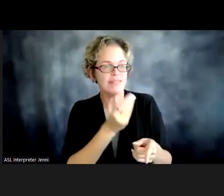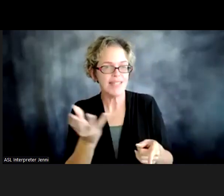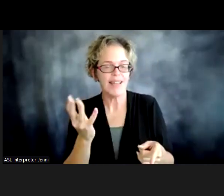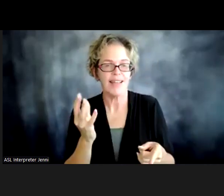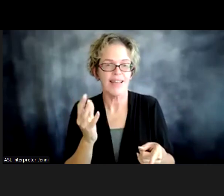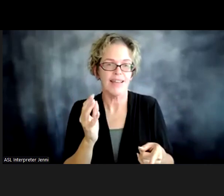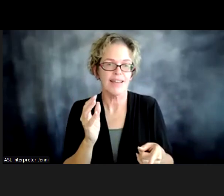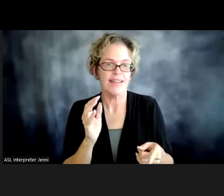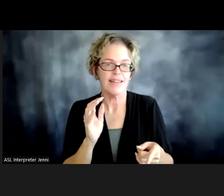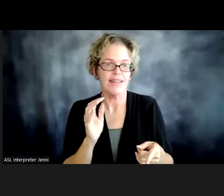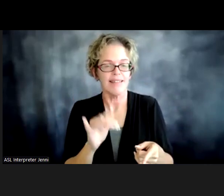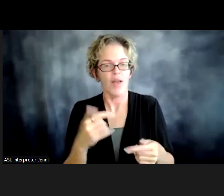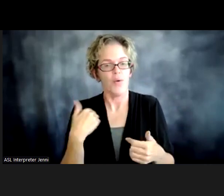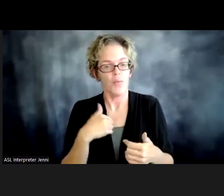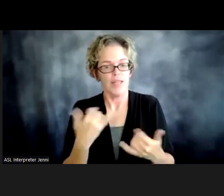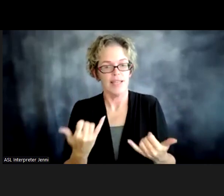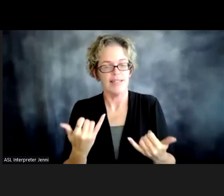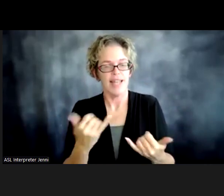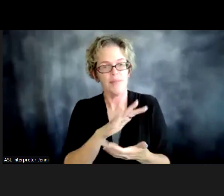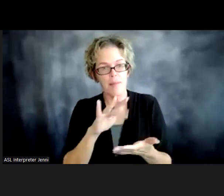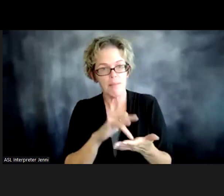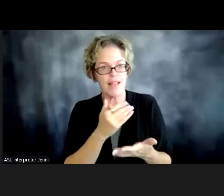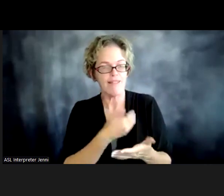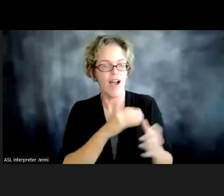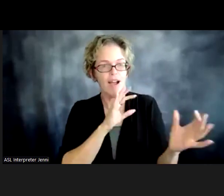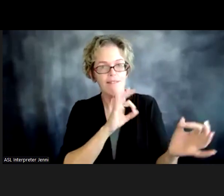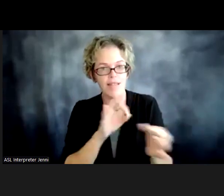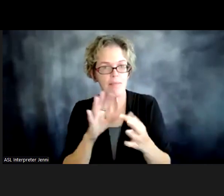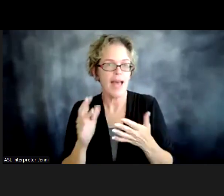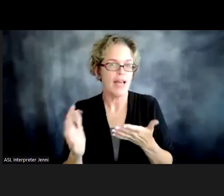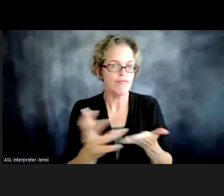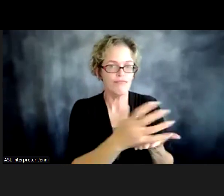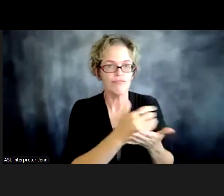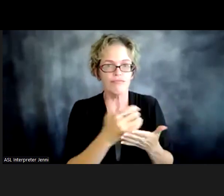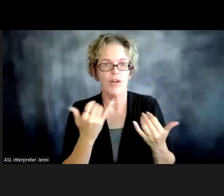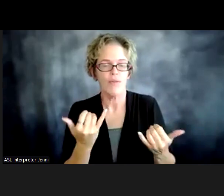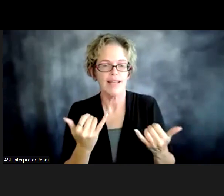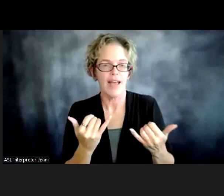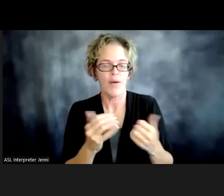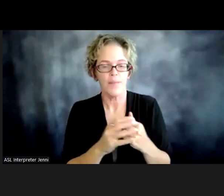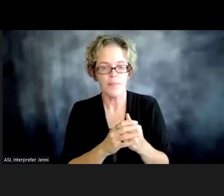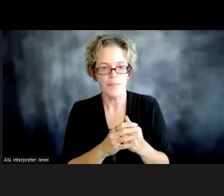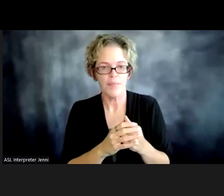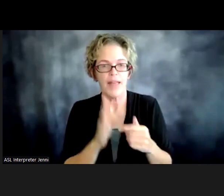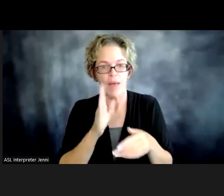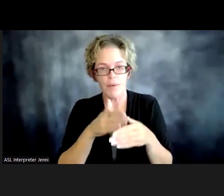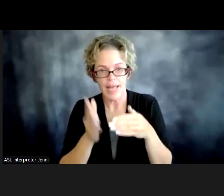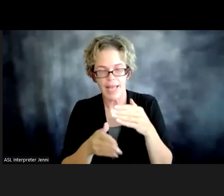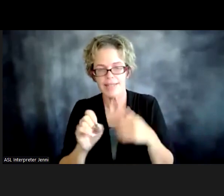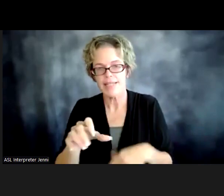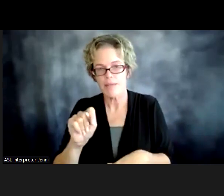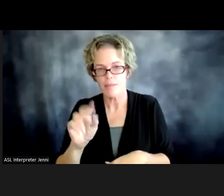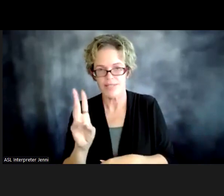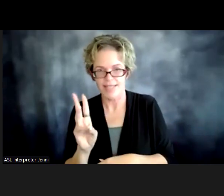are in the middle of our feedback period right now, and that ends on September 6th. And this